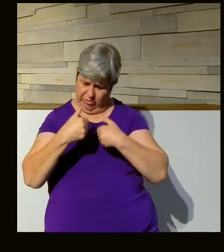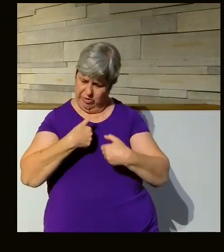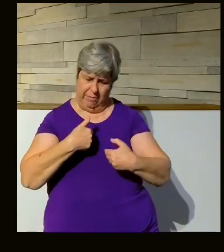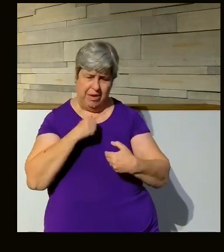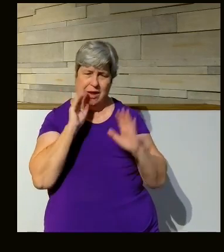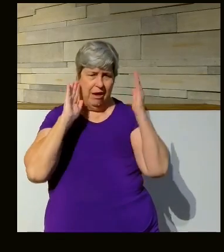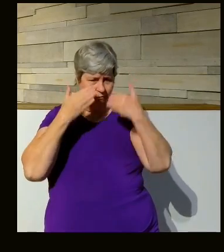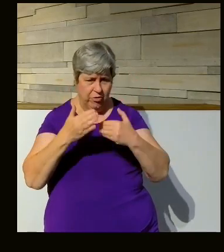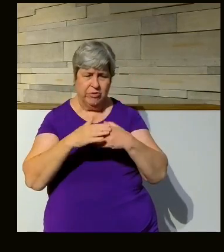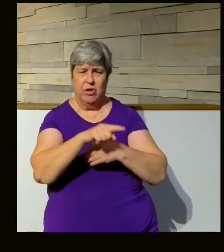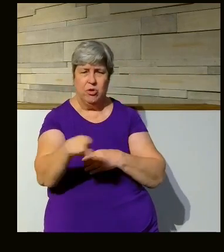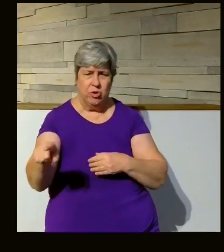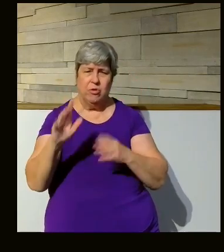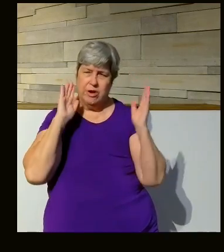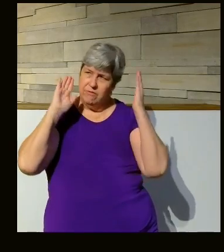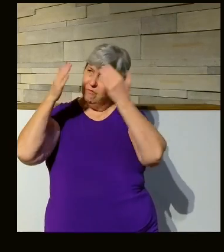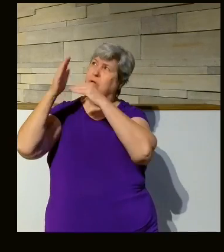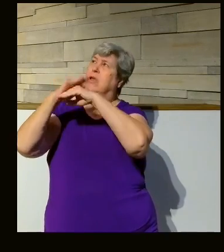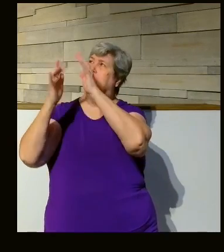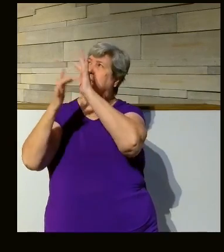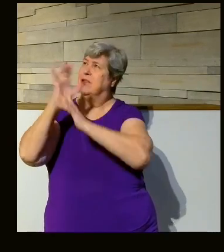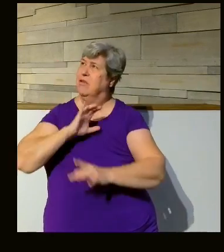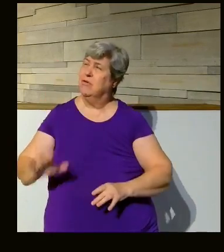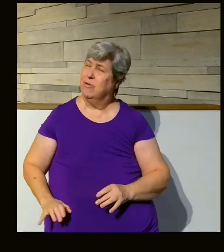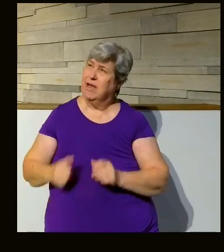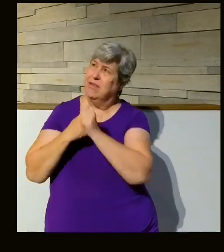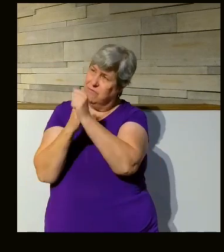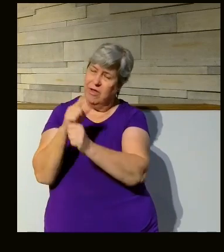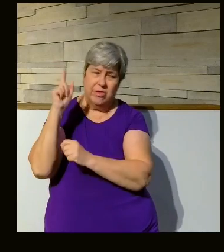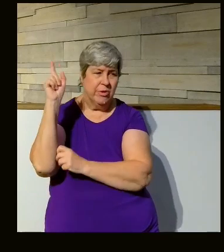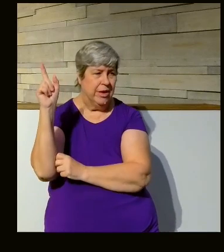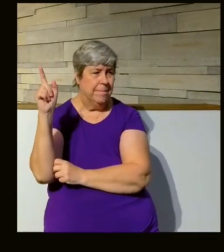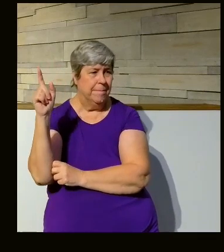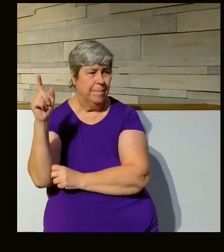about you. It's about the Good Shepherd, Jesus Christ, and following after Him